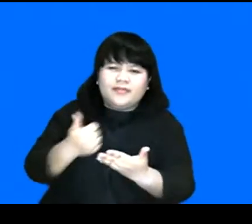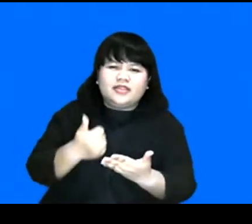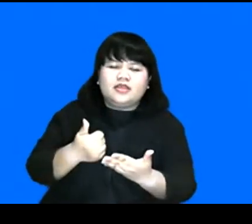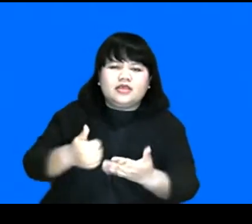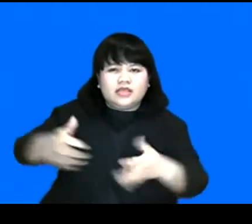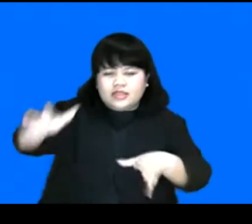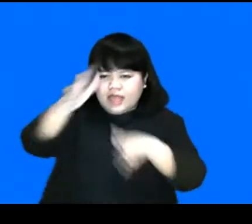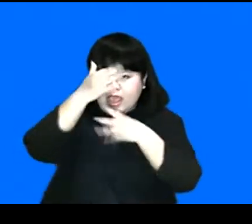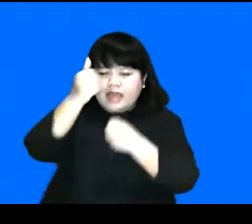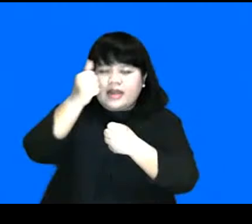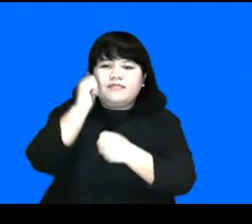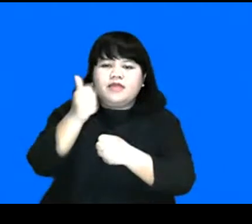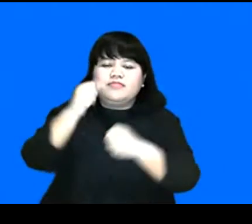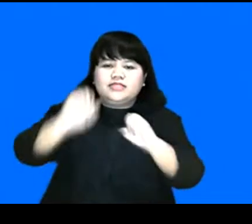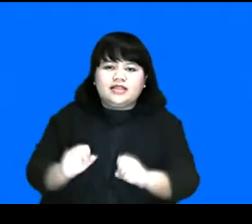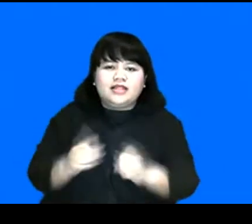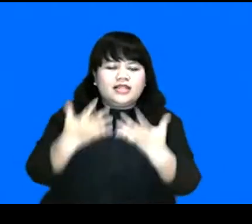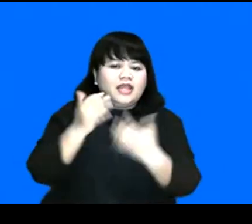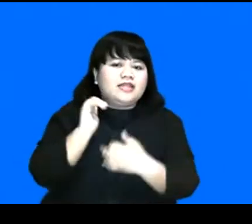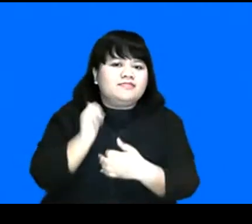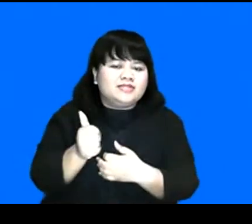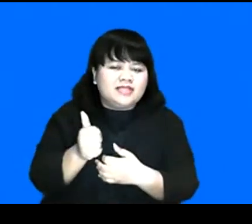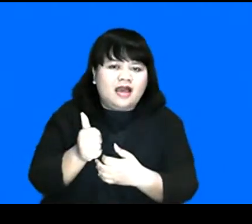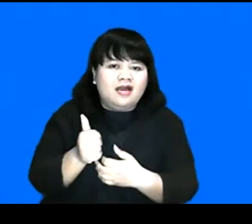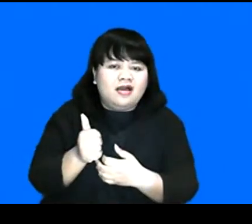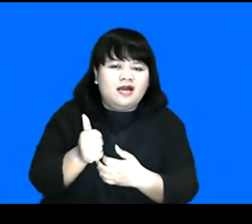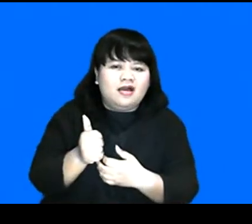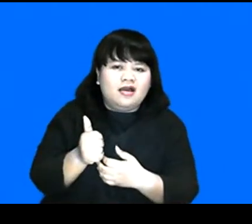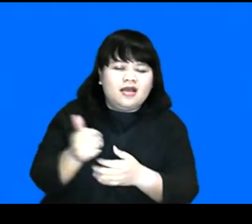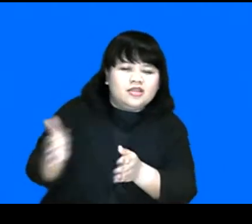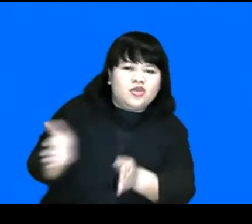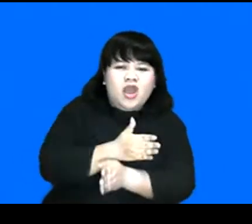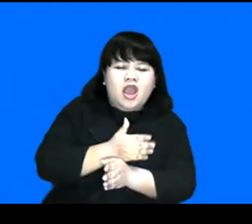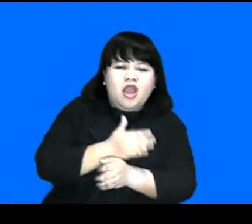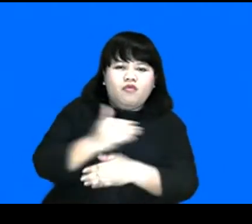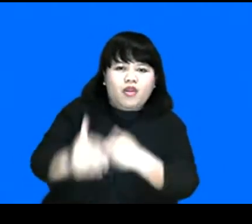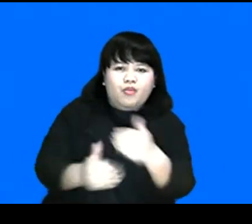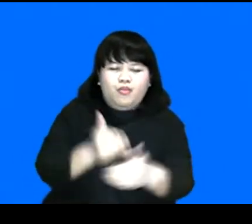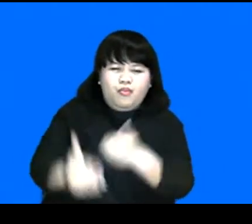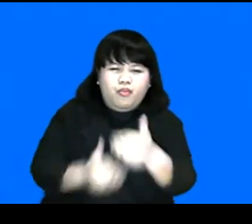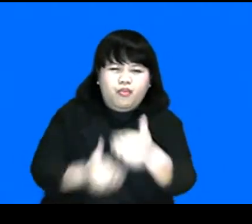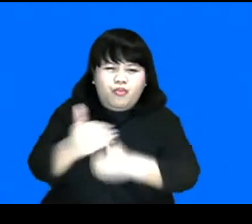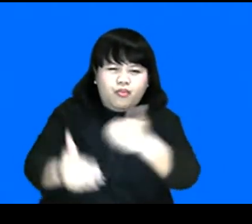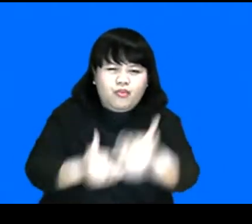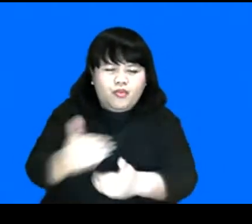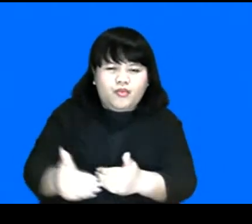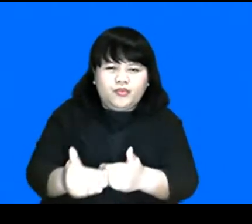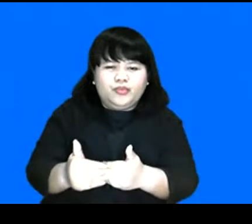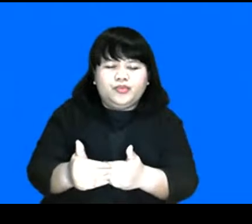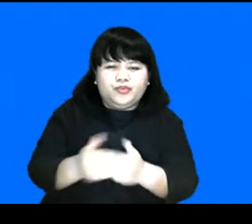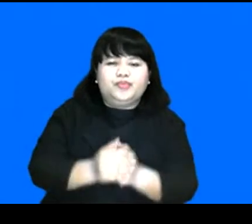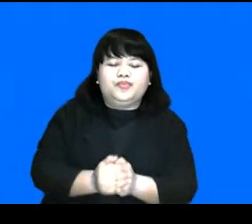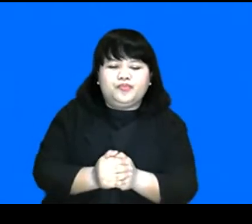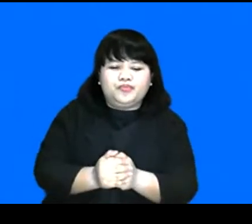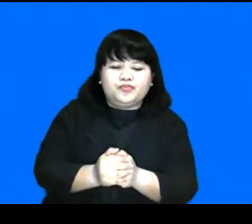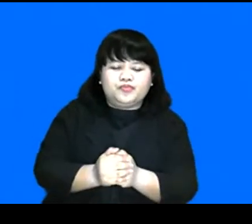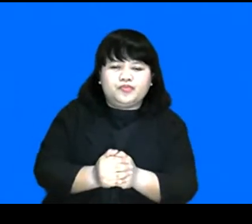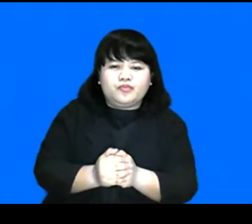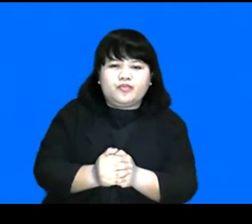here is a journey that we hope will go towards a universal, international,